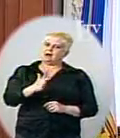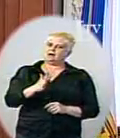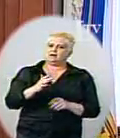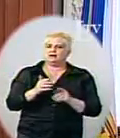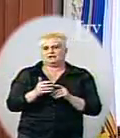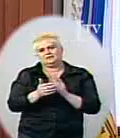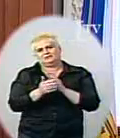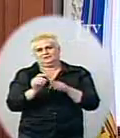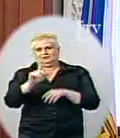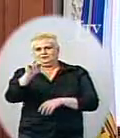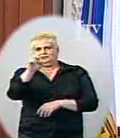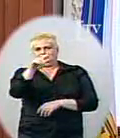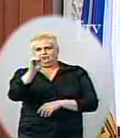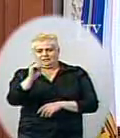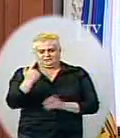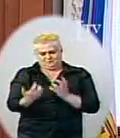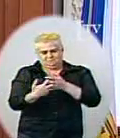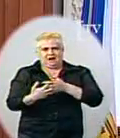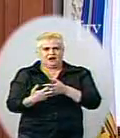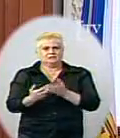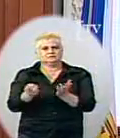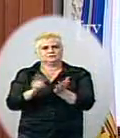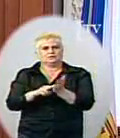shipbuilding industry.